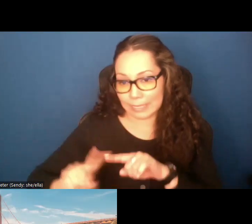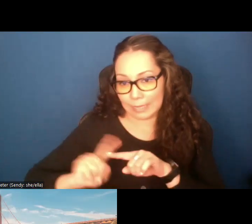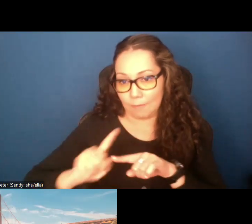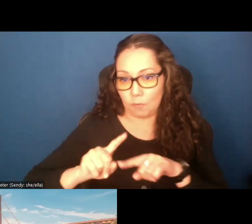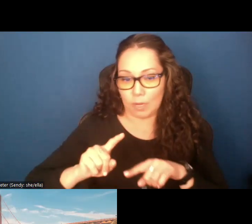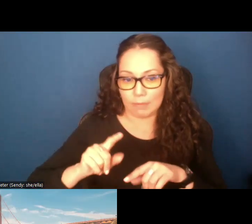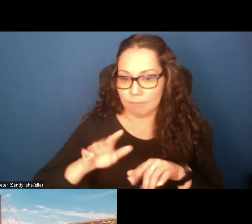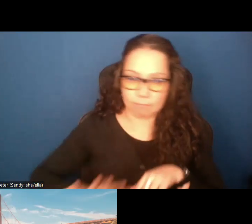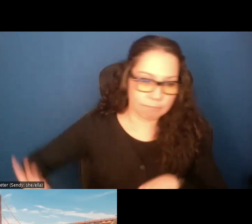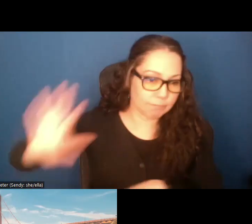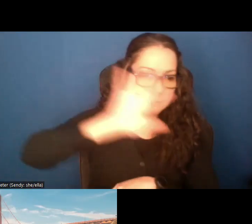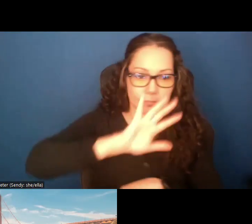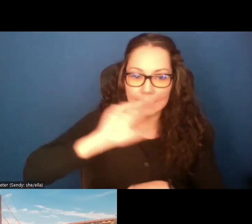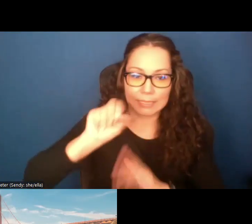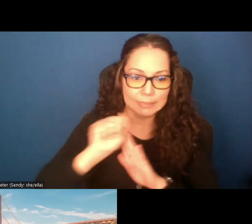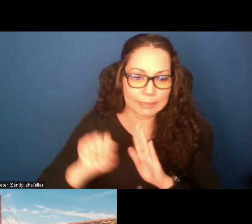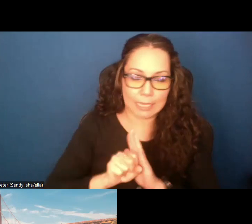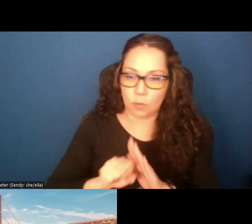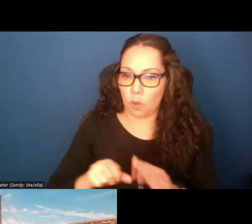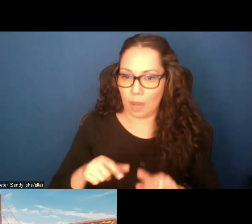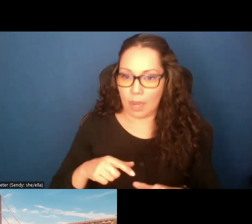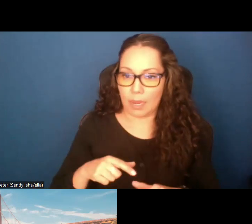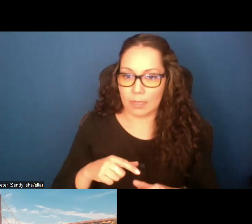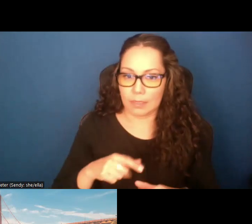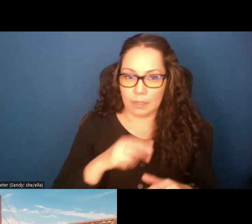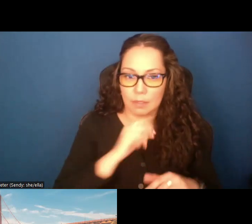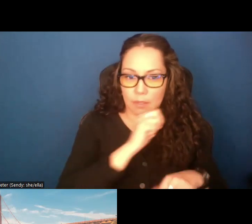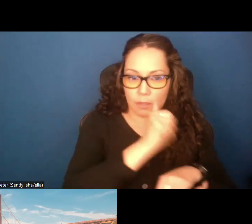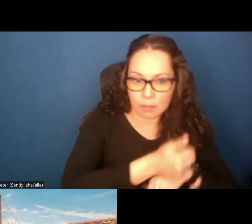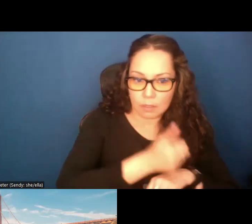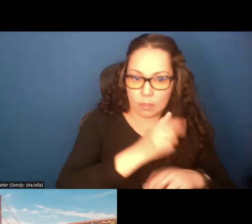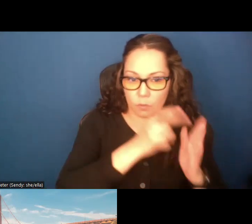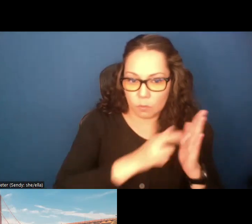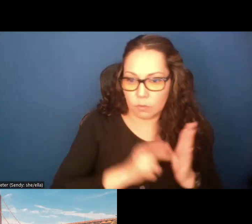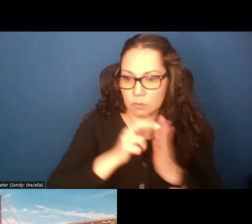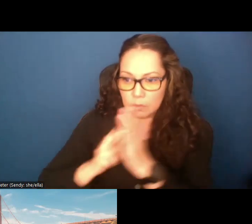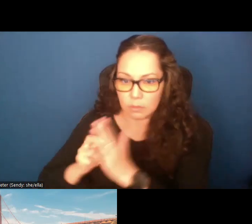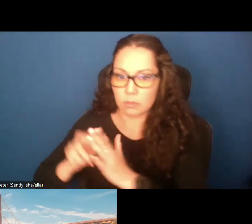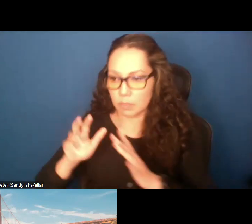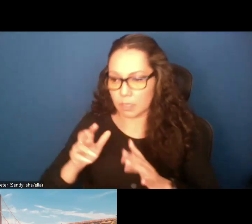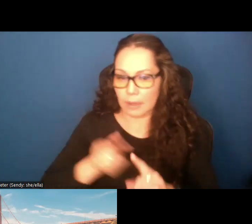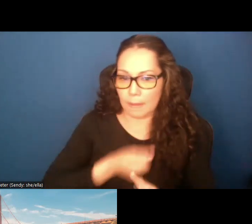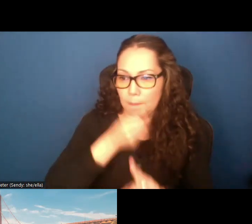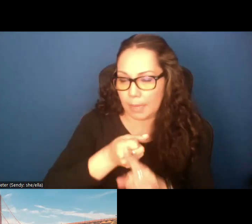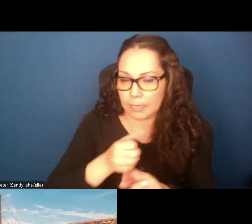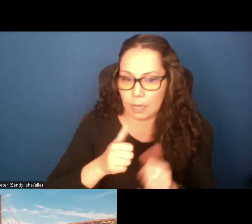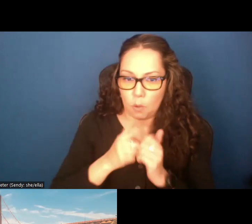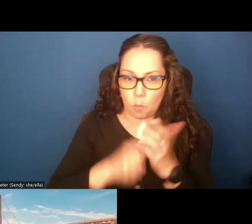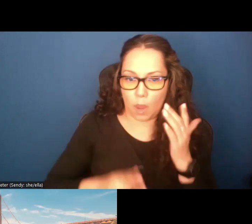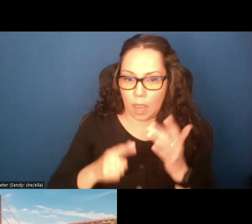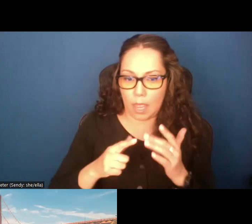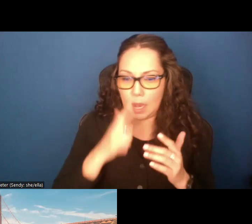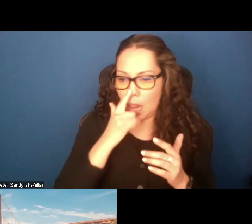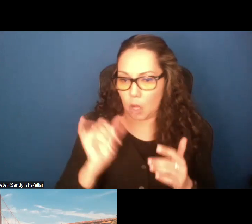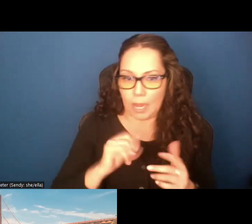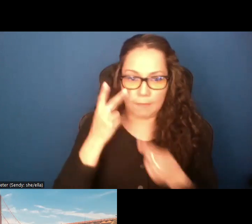that that would have impacted what visitation looks like in in facilities at that time. So that's very